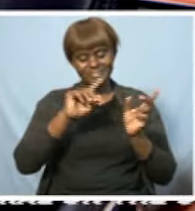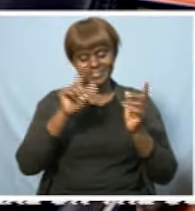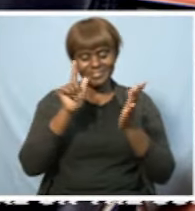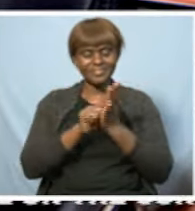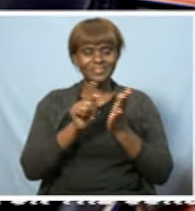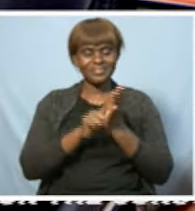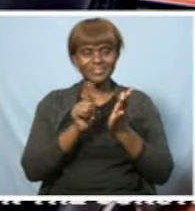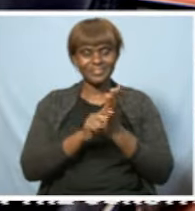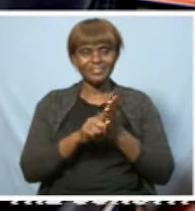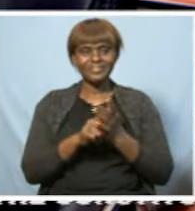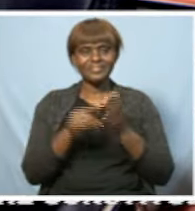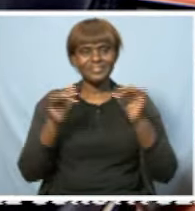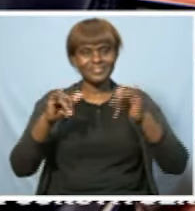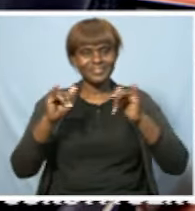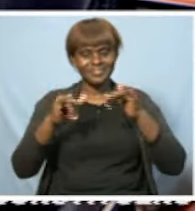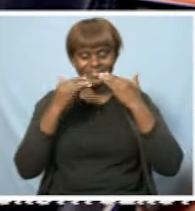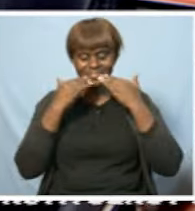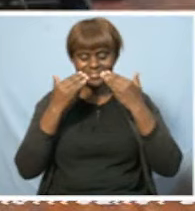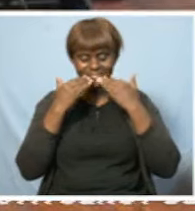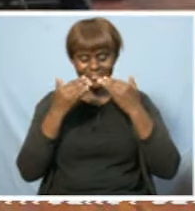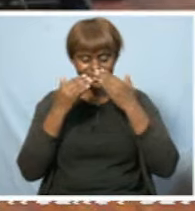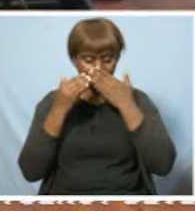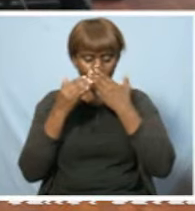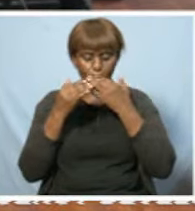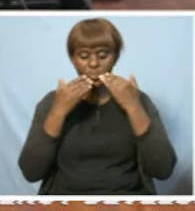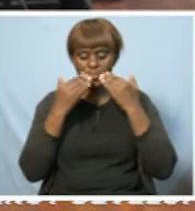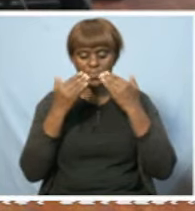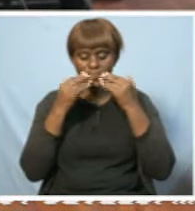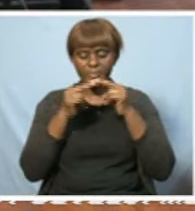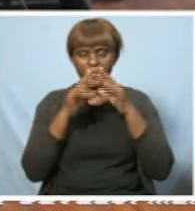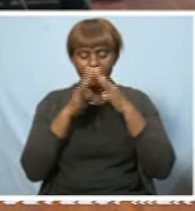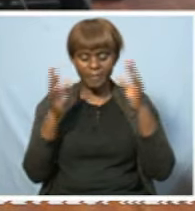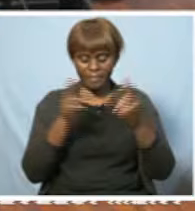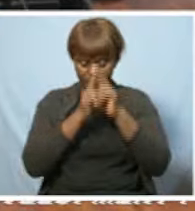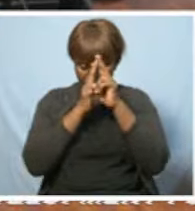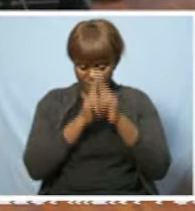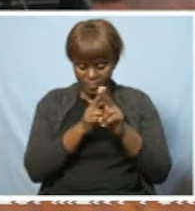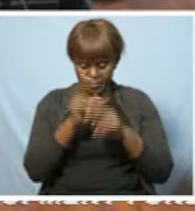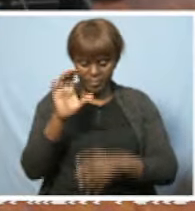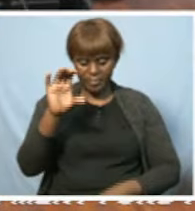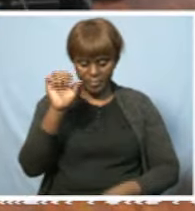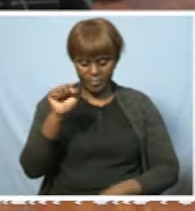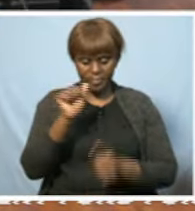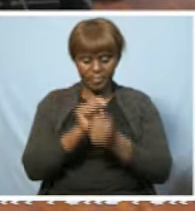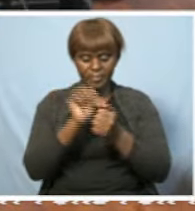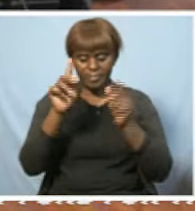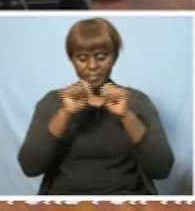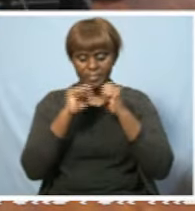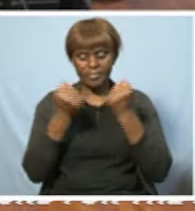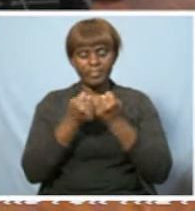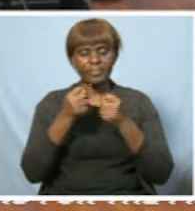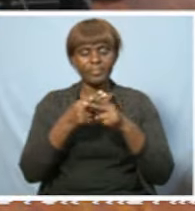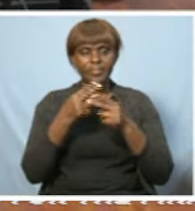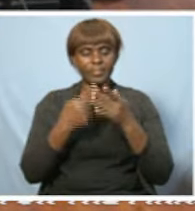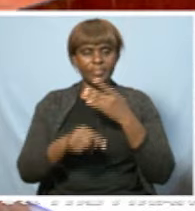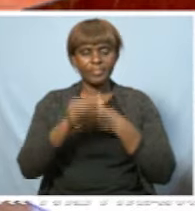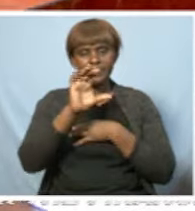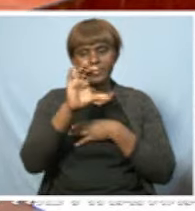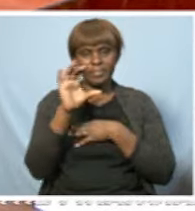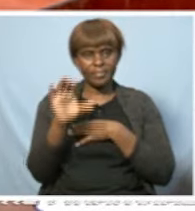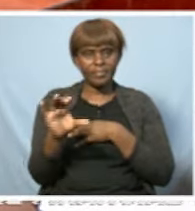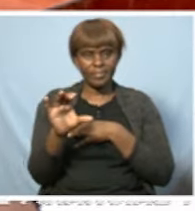Lusaka. Yes, thank you. Thank you so much, Honorable. CS and your team, my name is